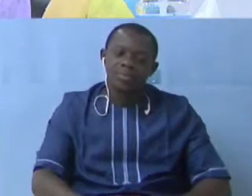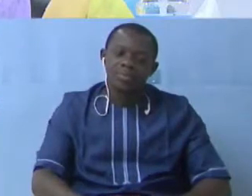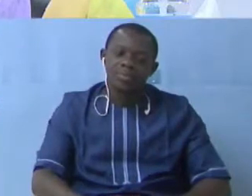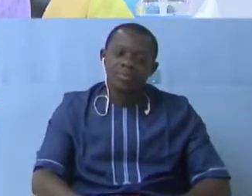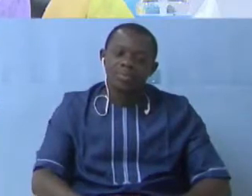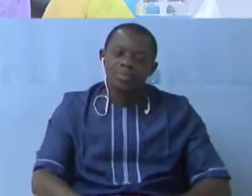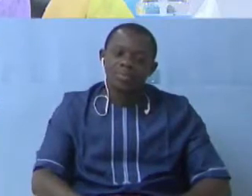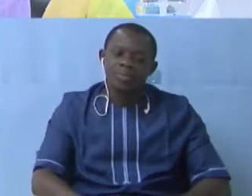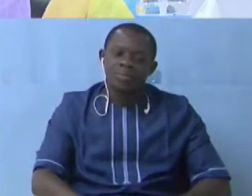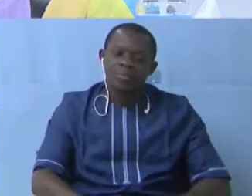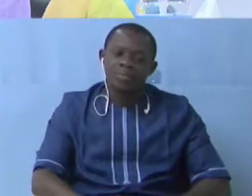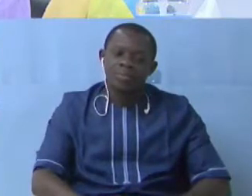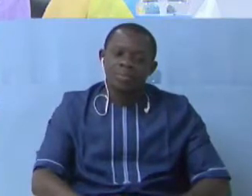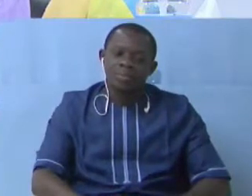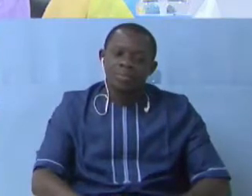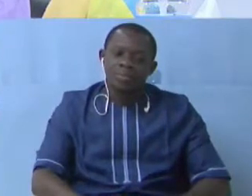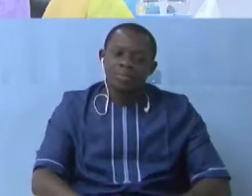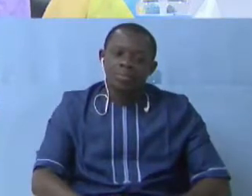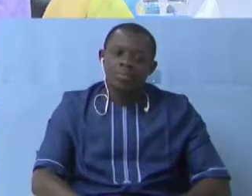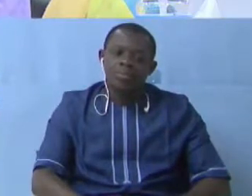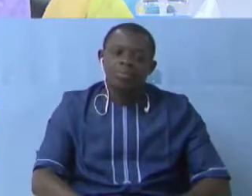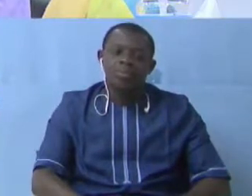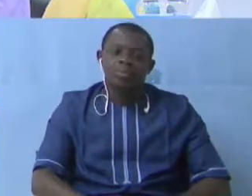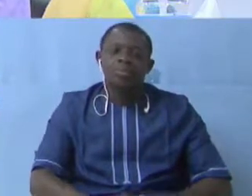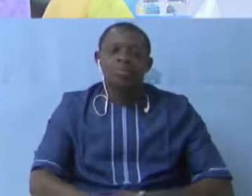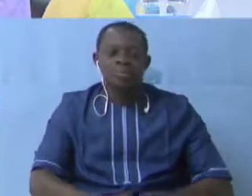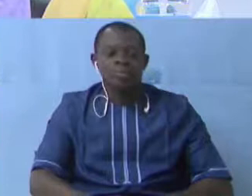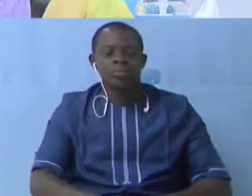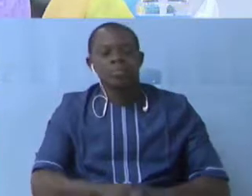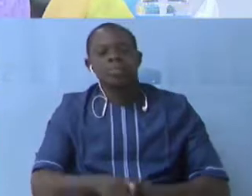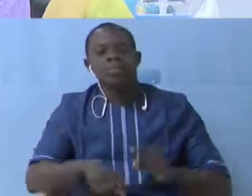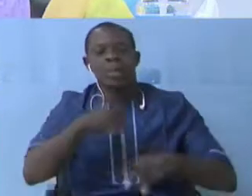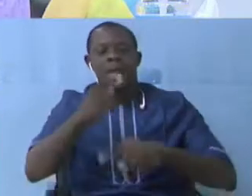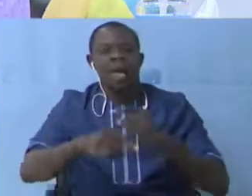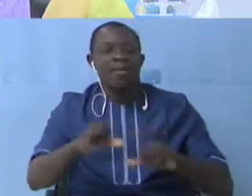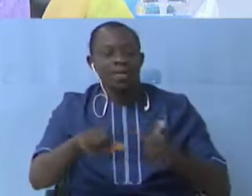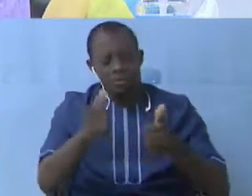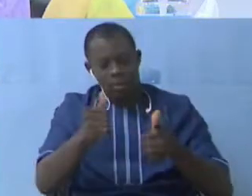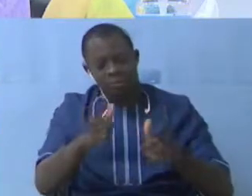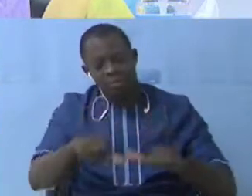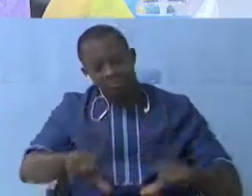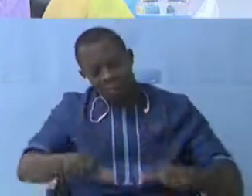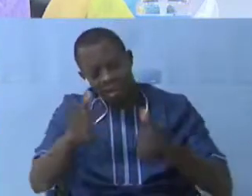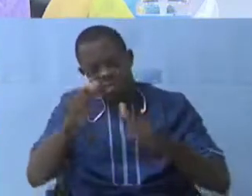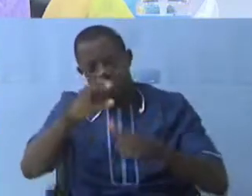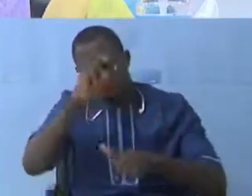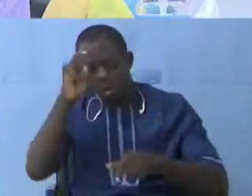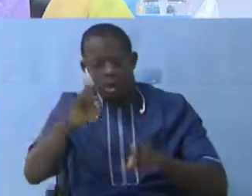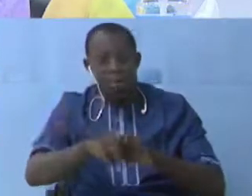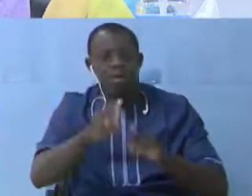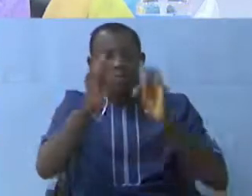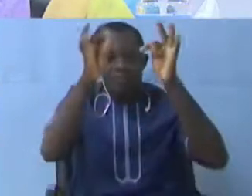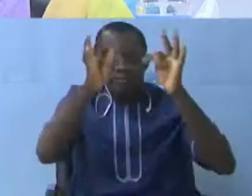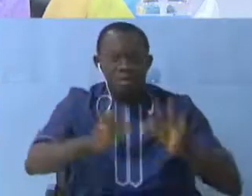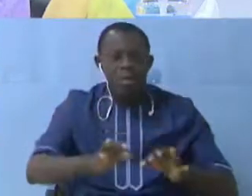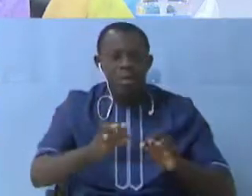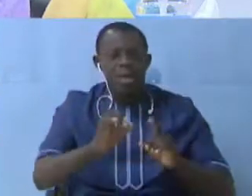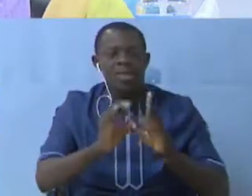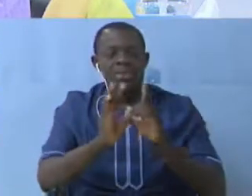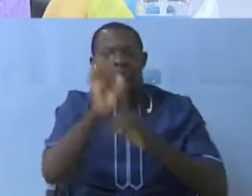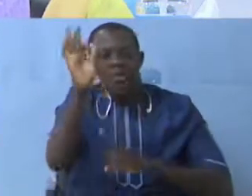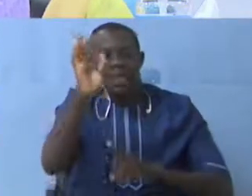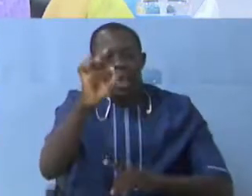wàlli déclaration boobu. Then we started to work towards looking at the setting up of the special rapporteur